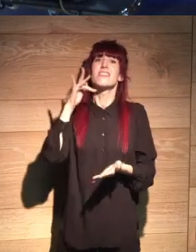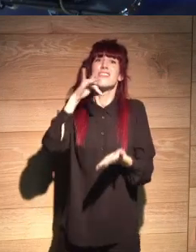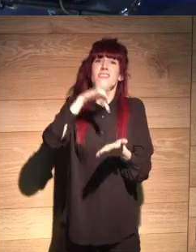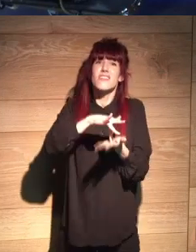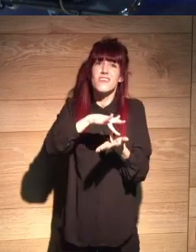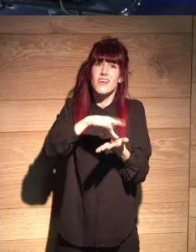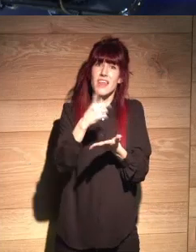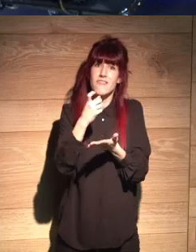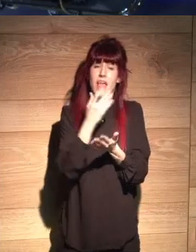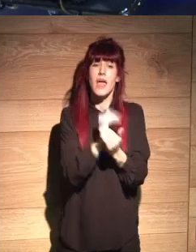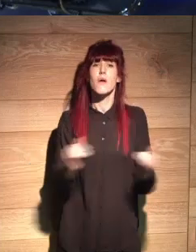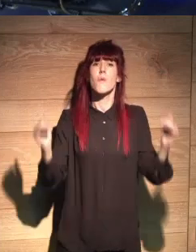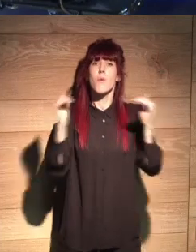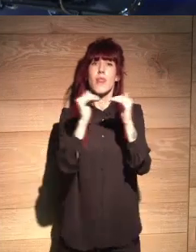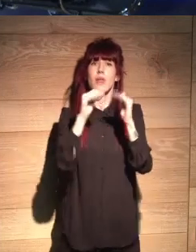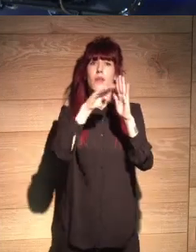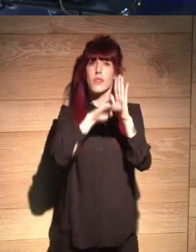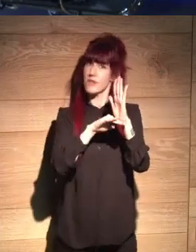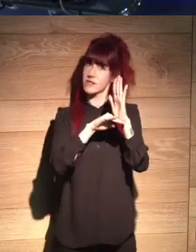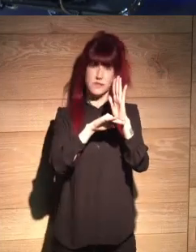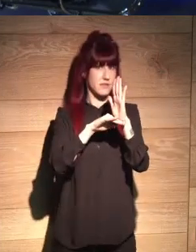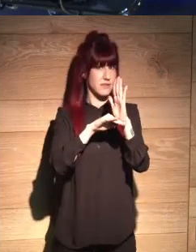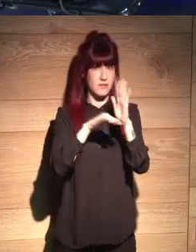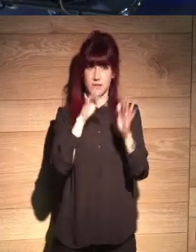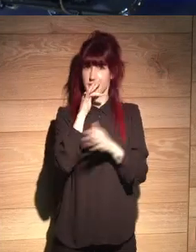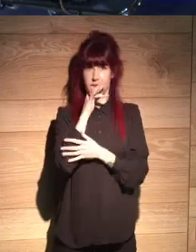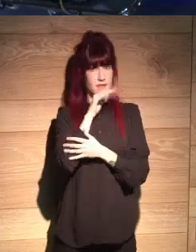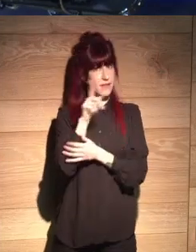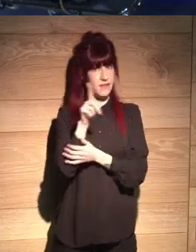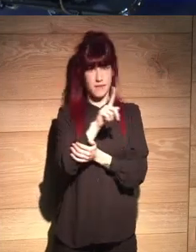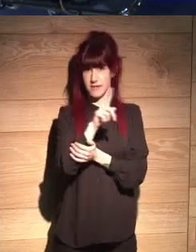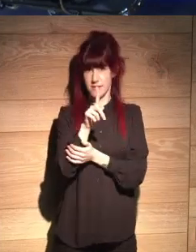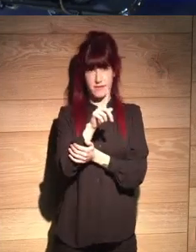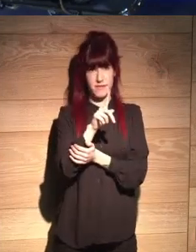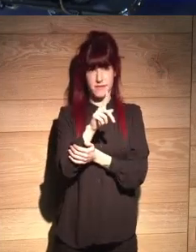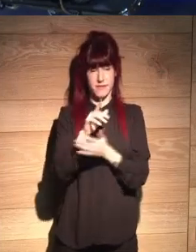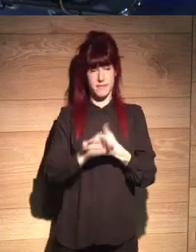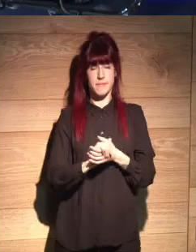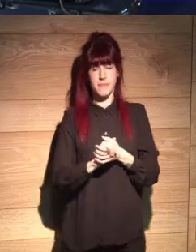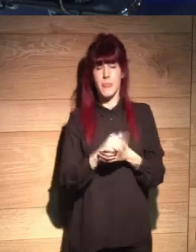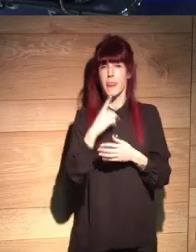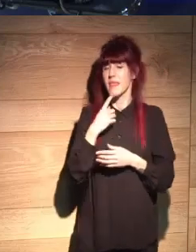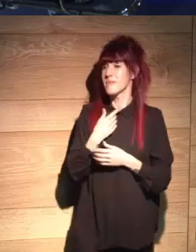it. But at least we have to be sure that there are equal conditions.